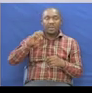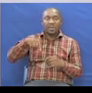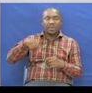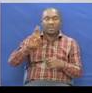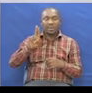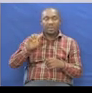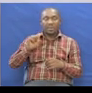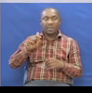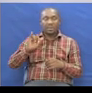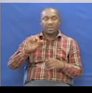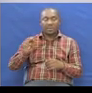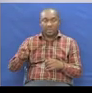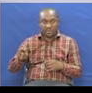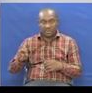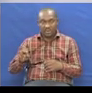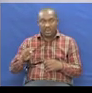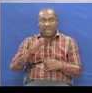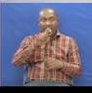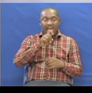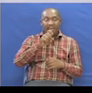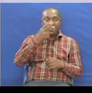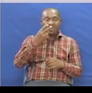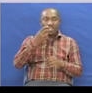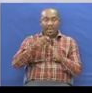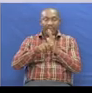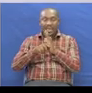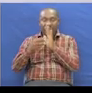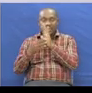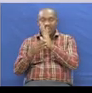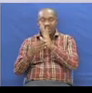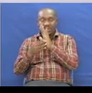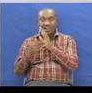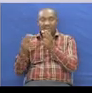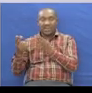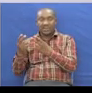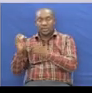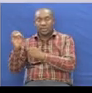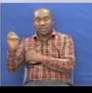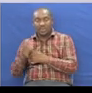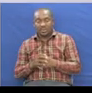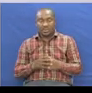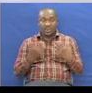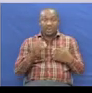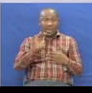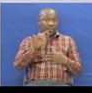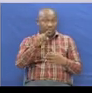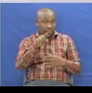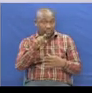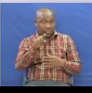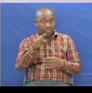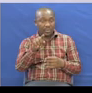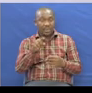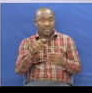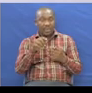equation x squared minus 9 is equal to 0. I told you, a quadratic square is characterized by having